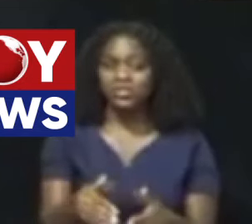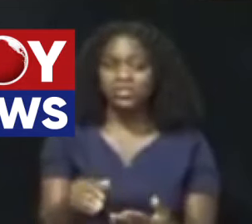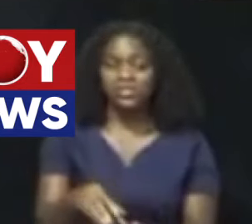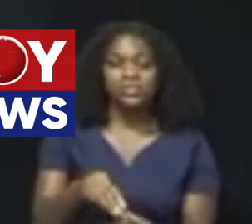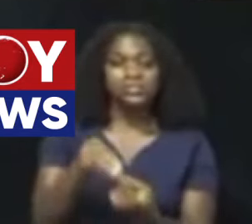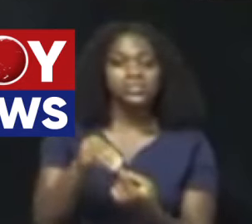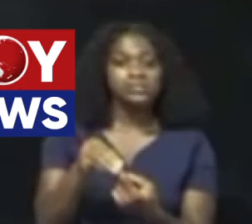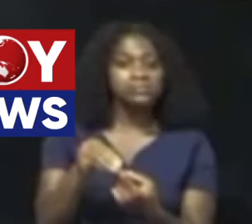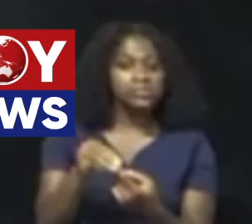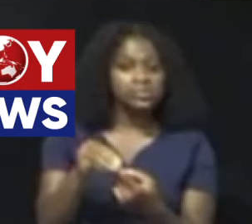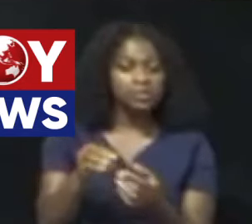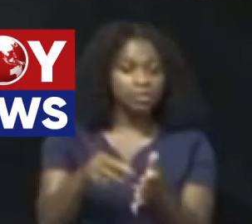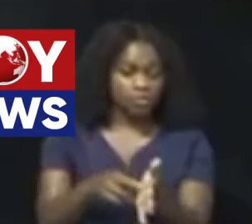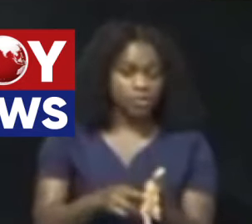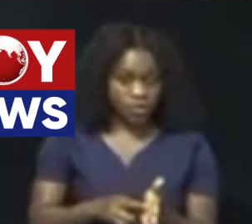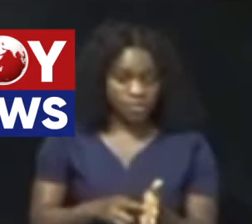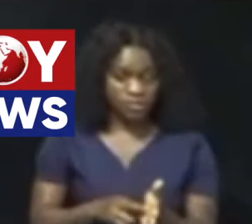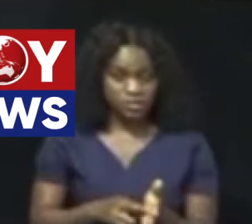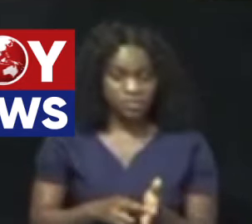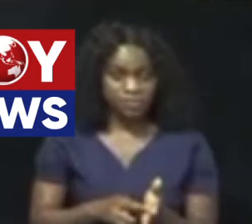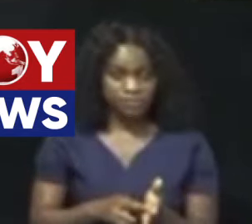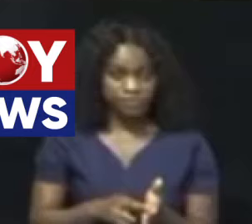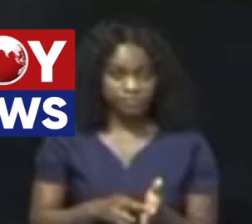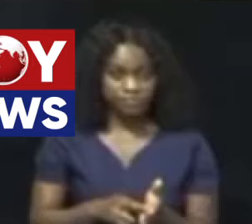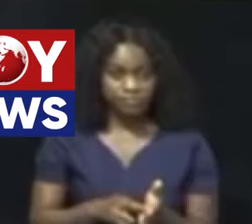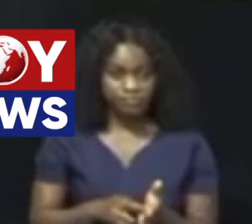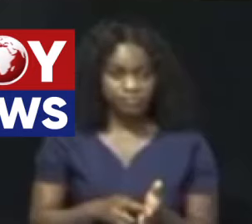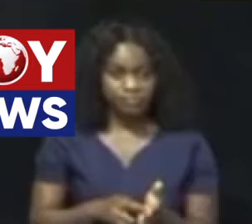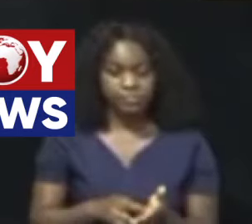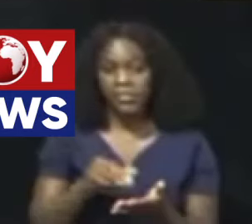make a special appeal to you to